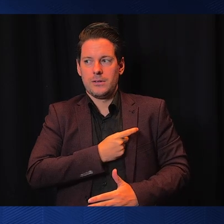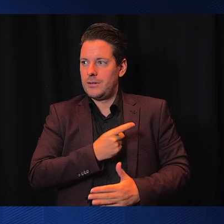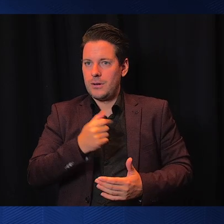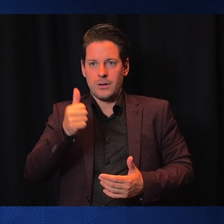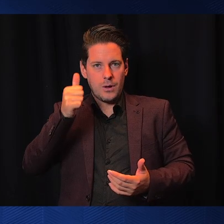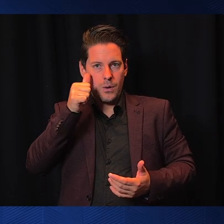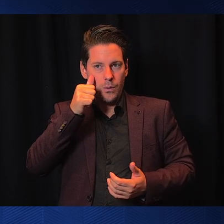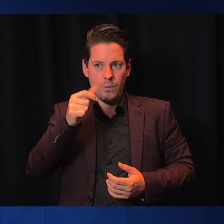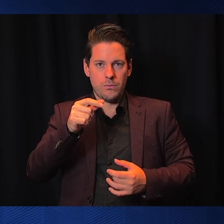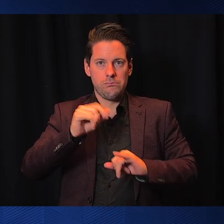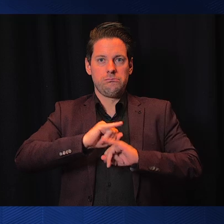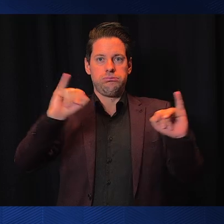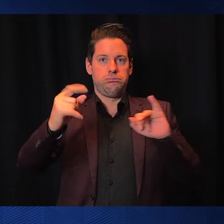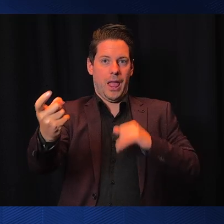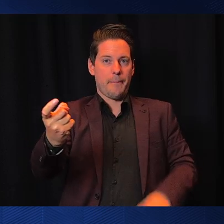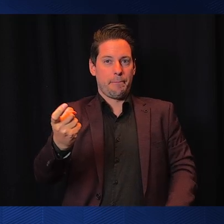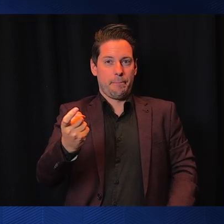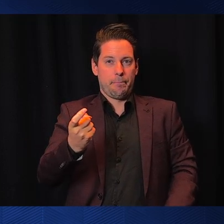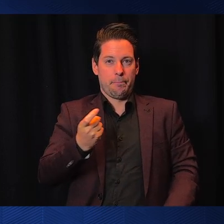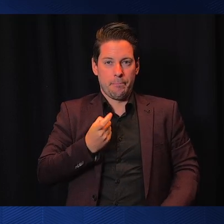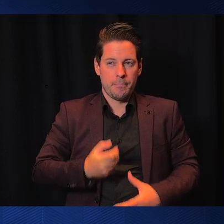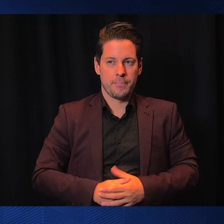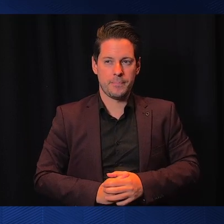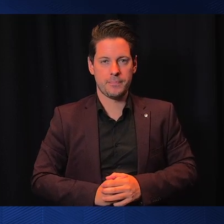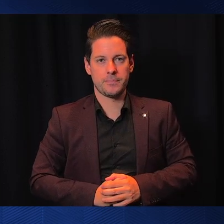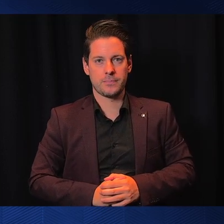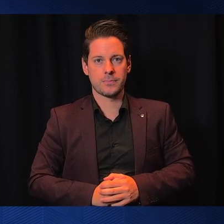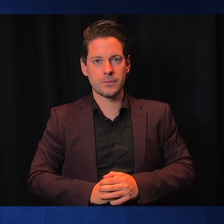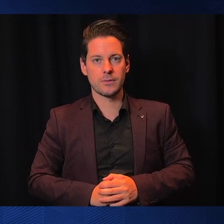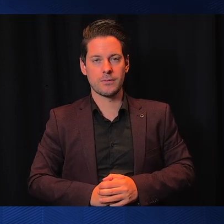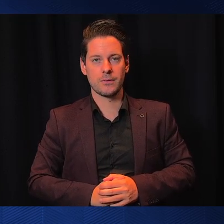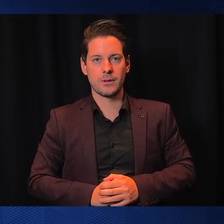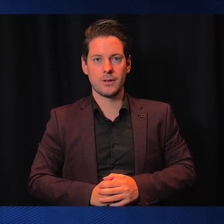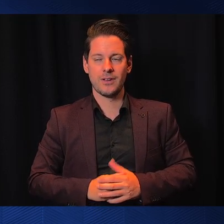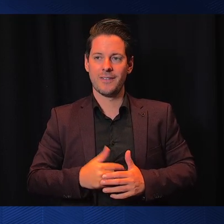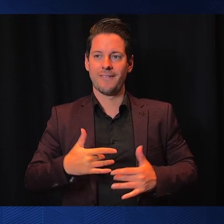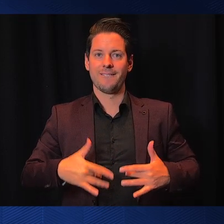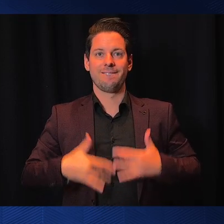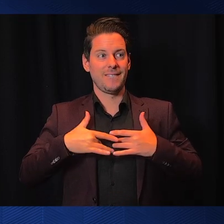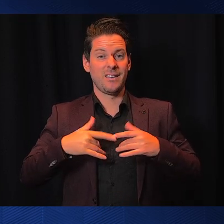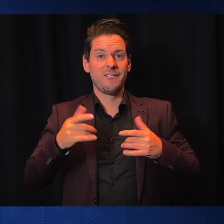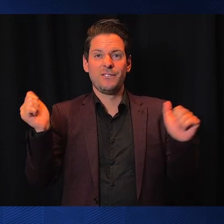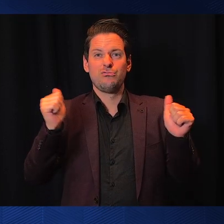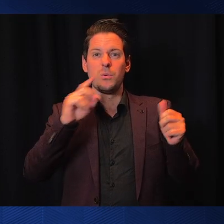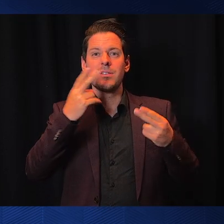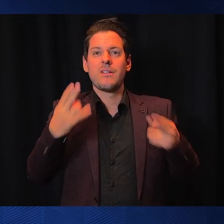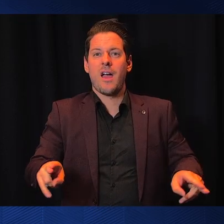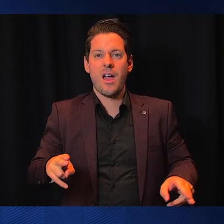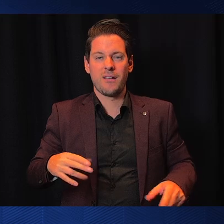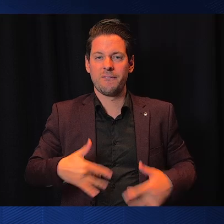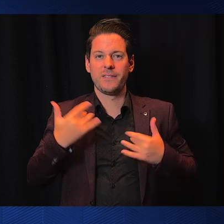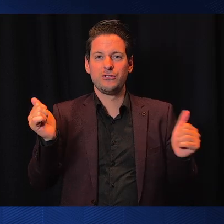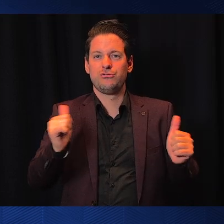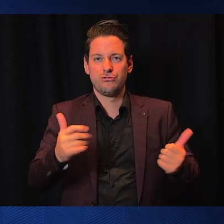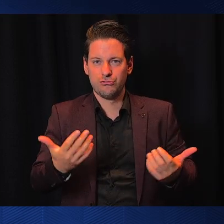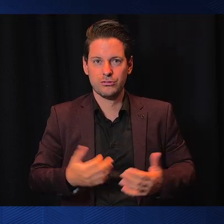terrible was going to happen. I felt it was like going to be the end of the world. My only